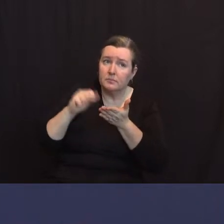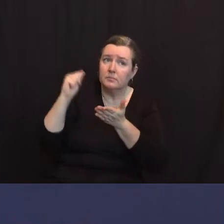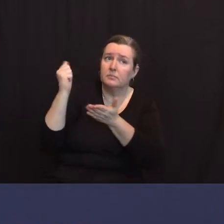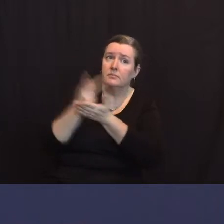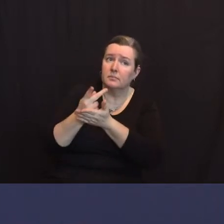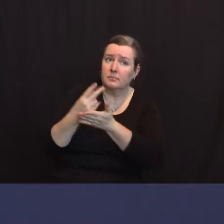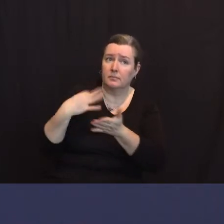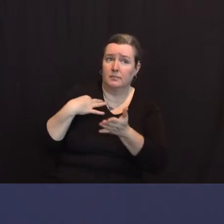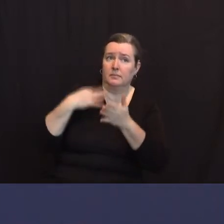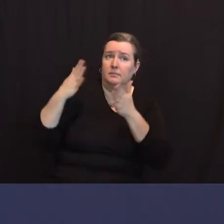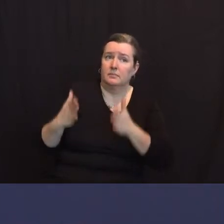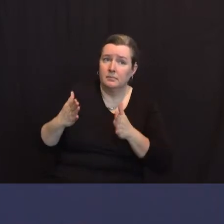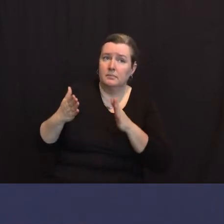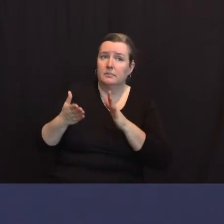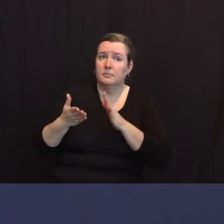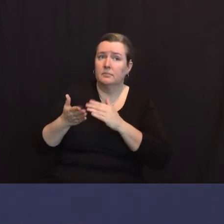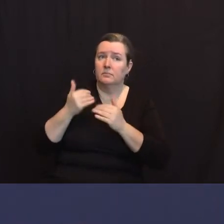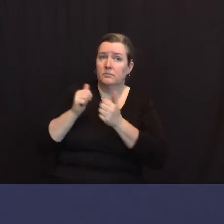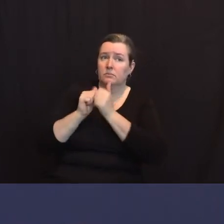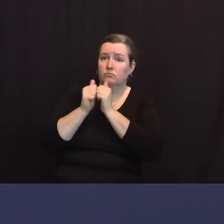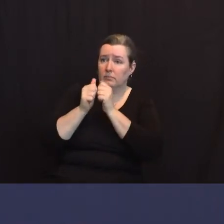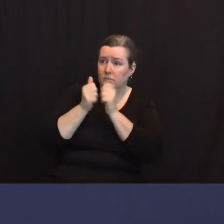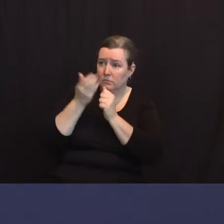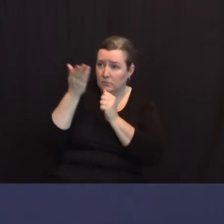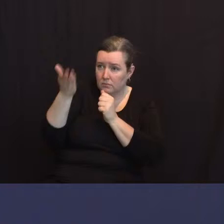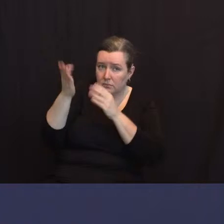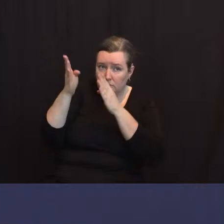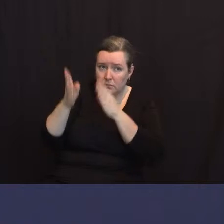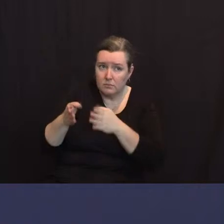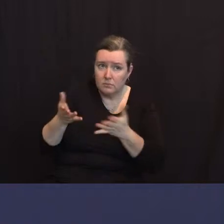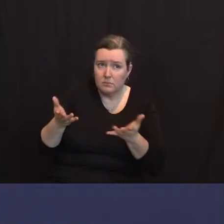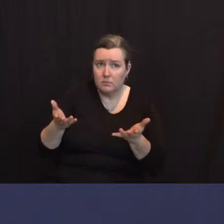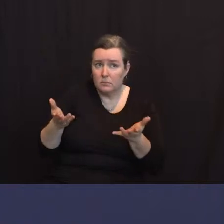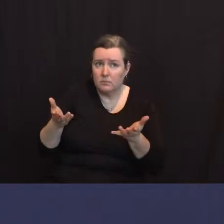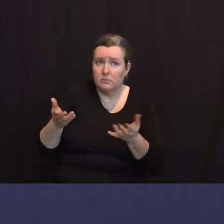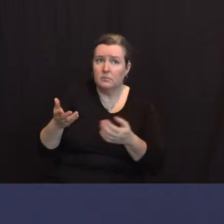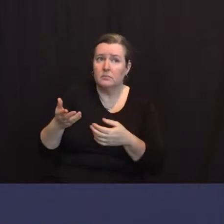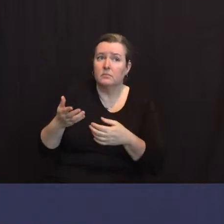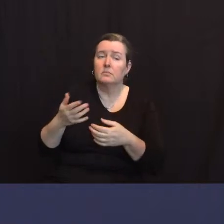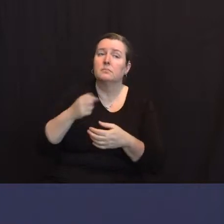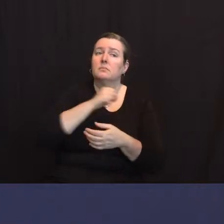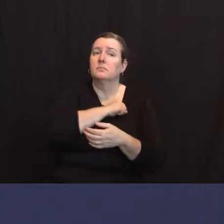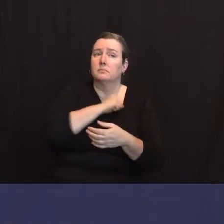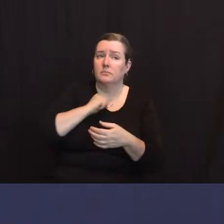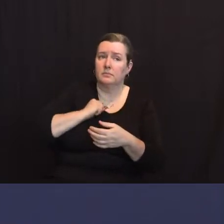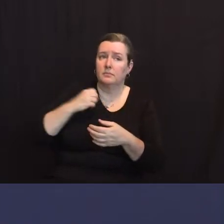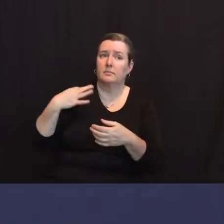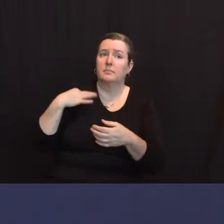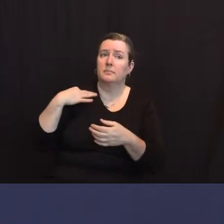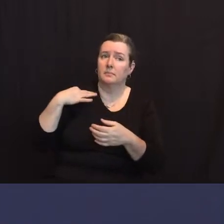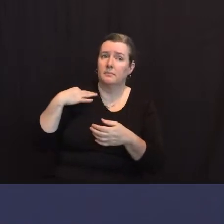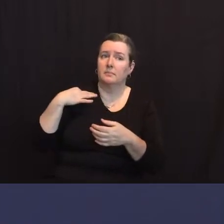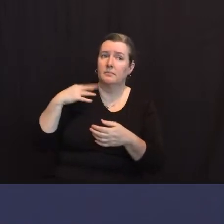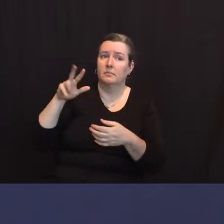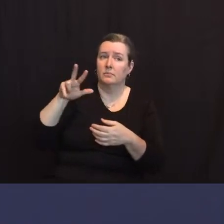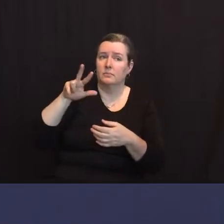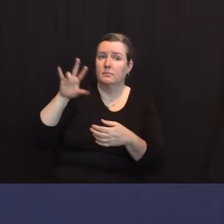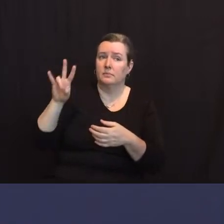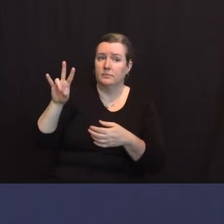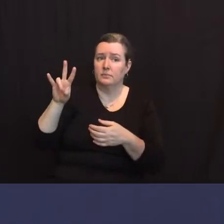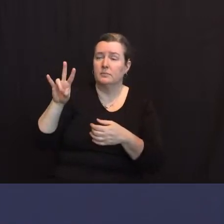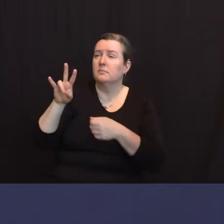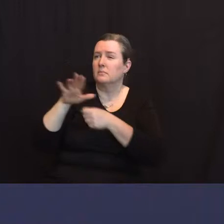by Alexandra Soriano Taveras, as an assembly candidate in the 37th district, who has faced fire for calling